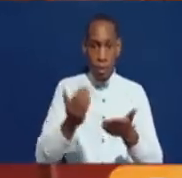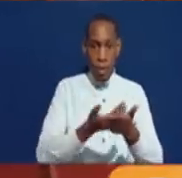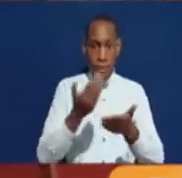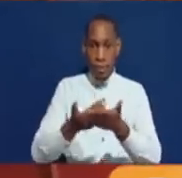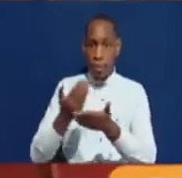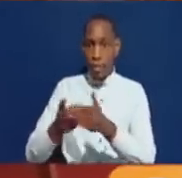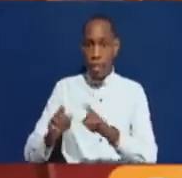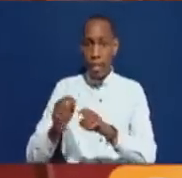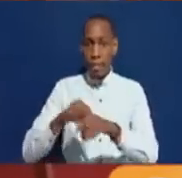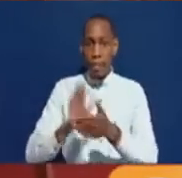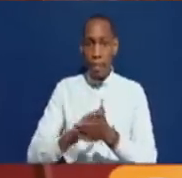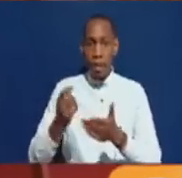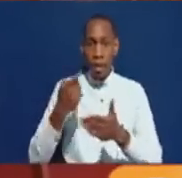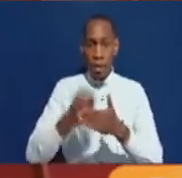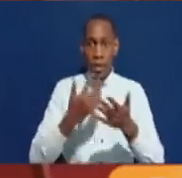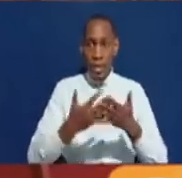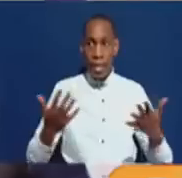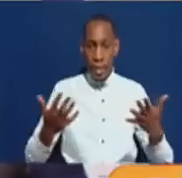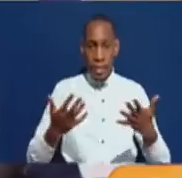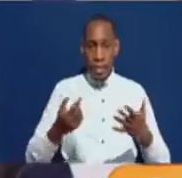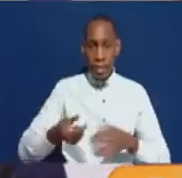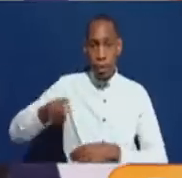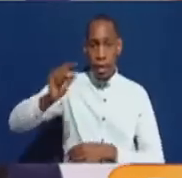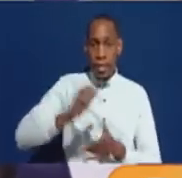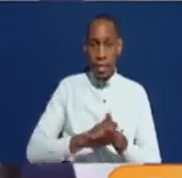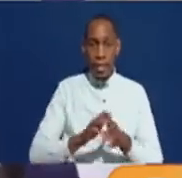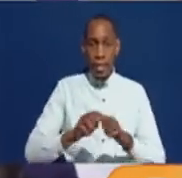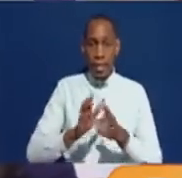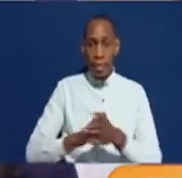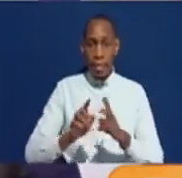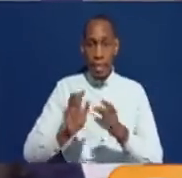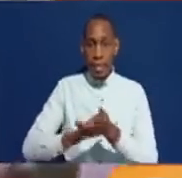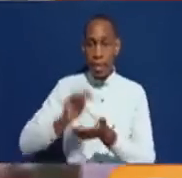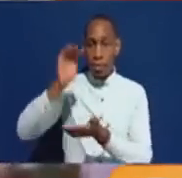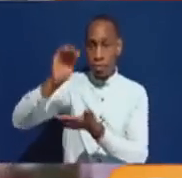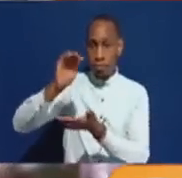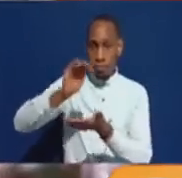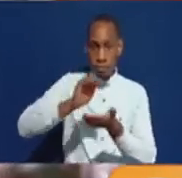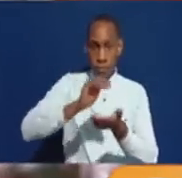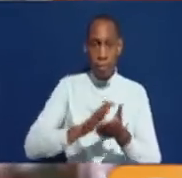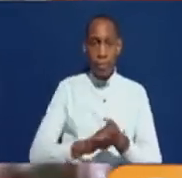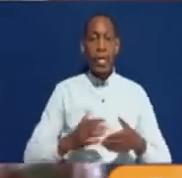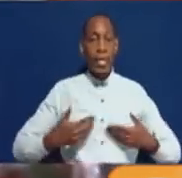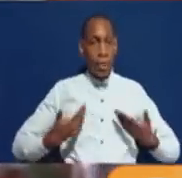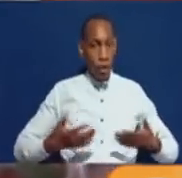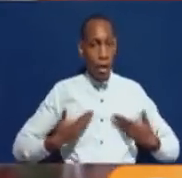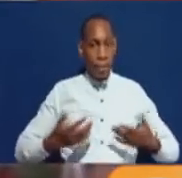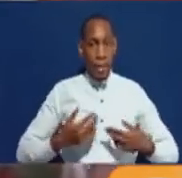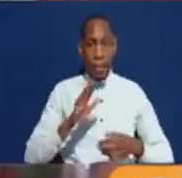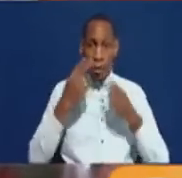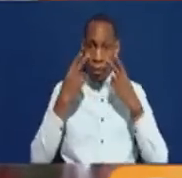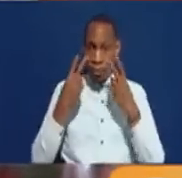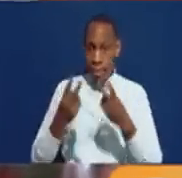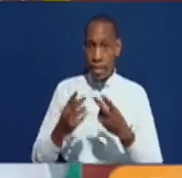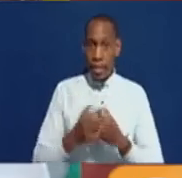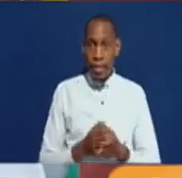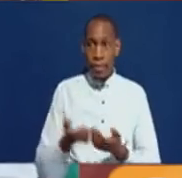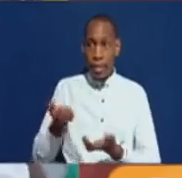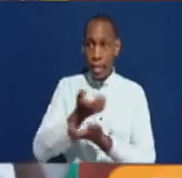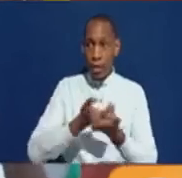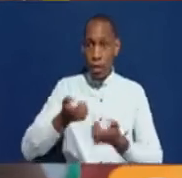wakati ambapo bei za bidhaa zilipanda kisha zikaanza kupungua. And I am happy that we have saved our